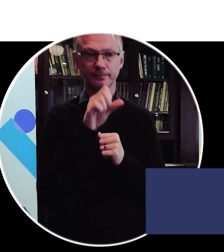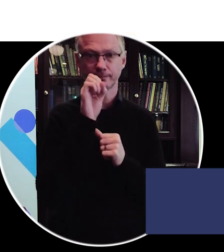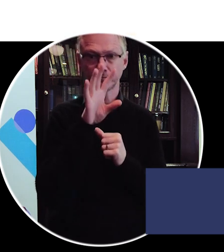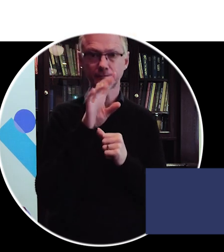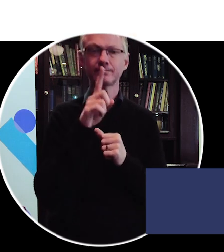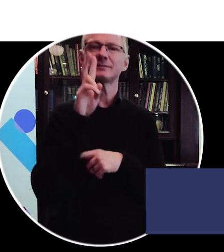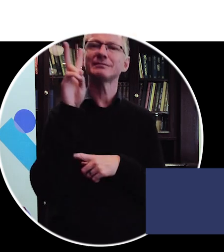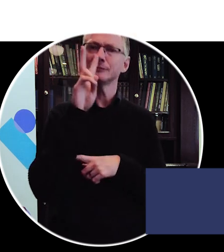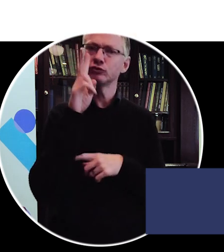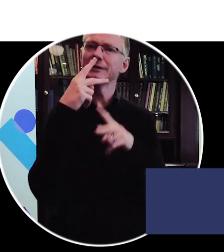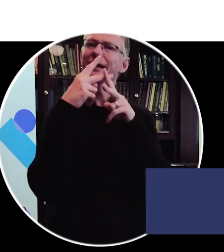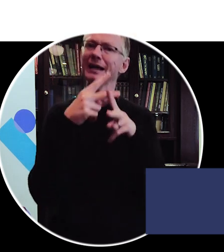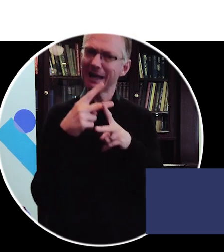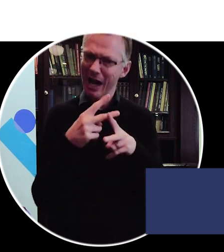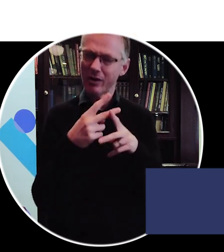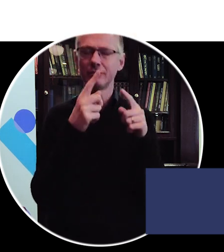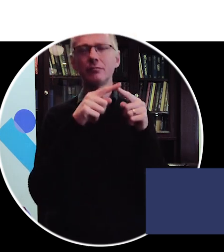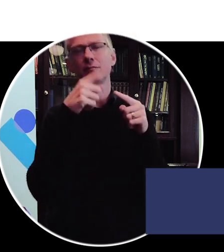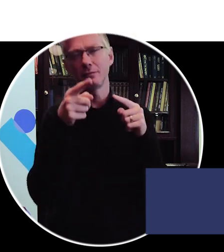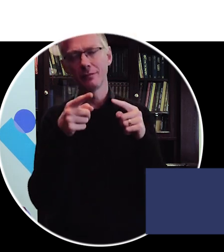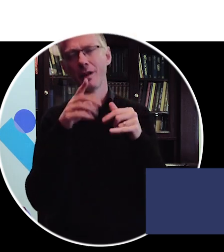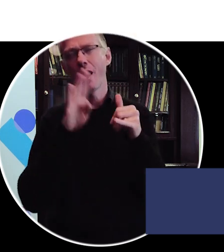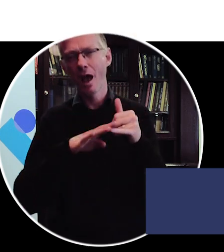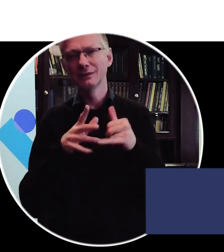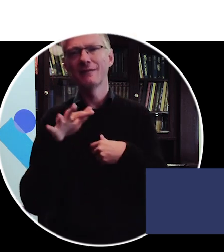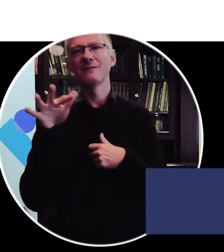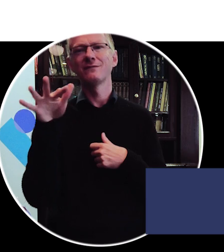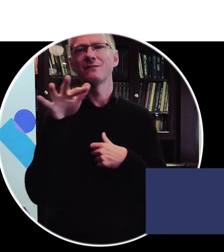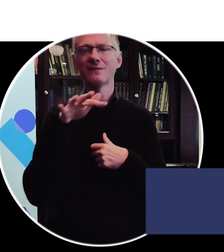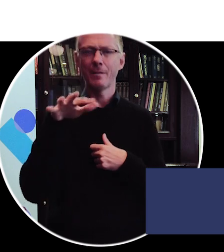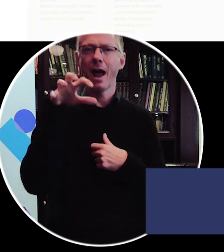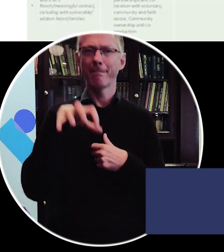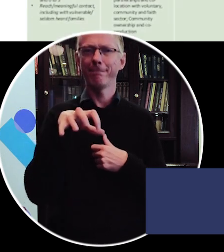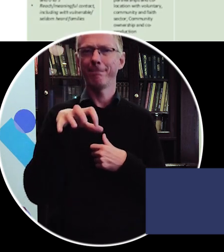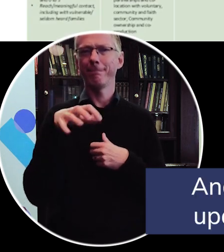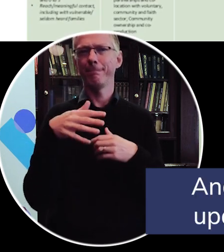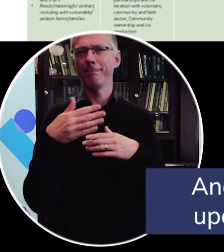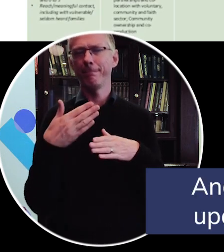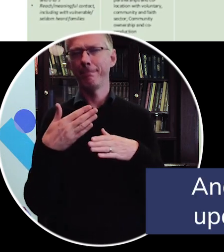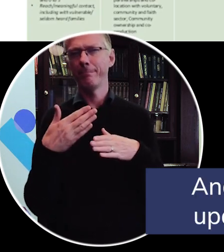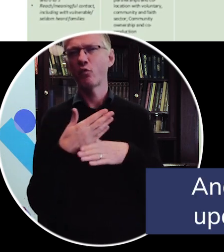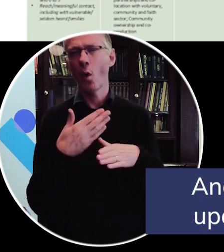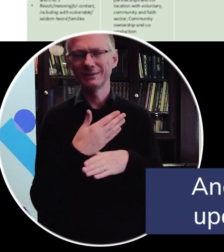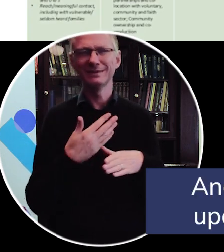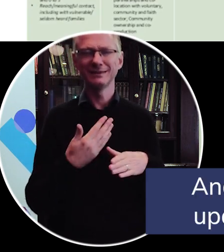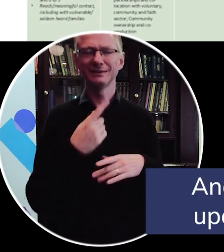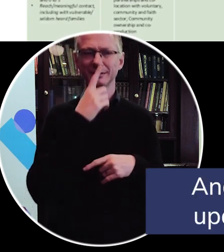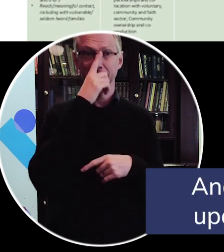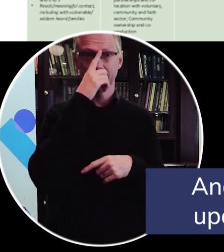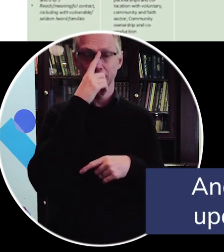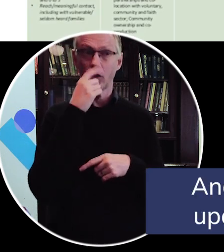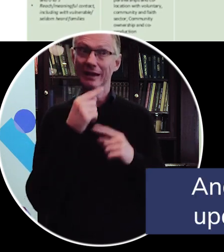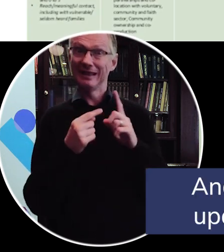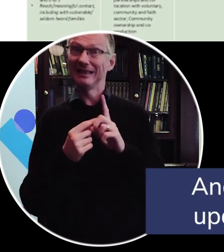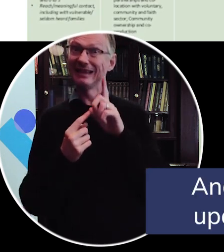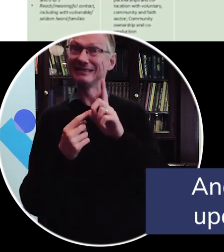is the parents and carers one, and then the final one, which is the Family Hub's performance. And I should say that this version has